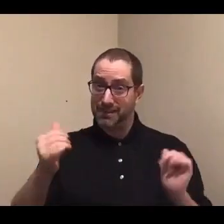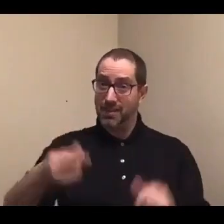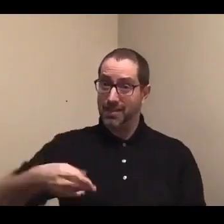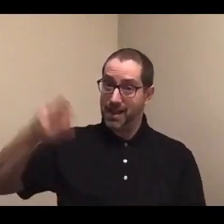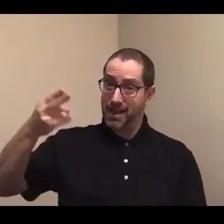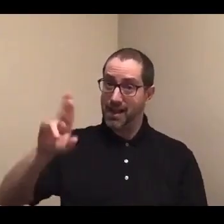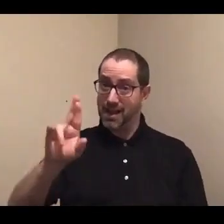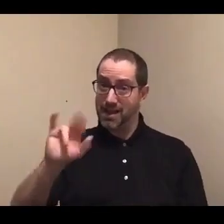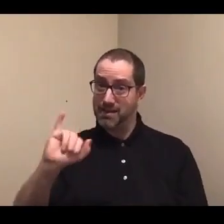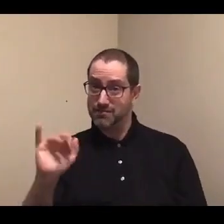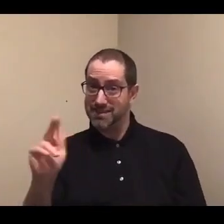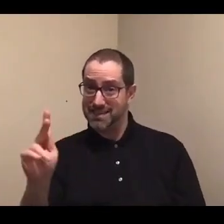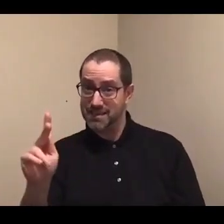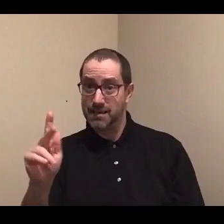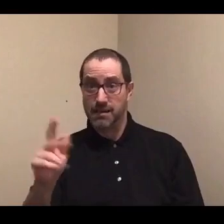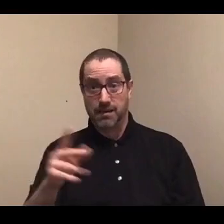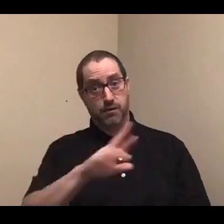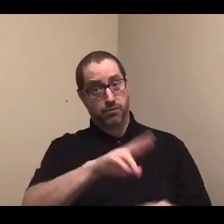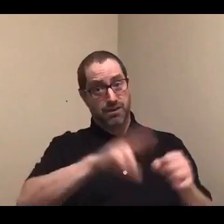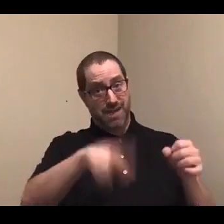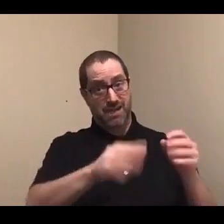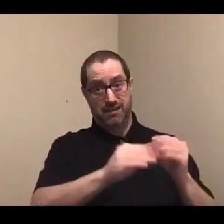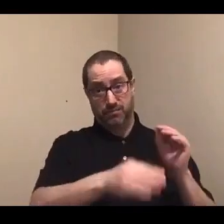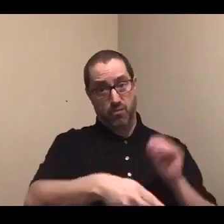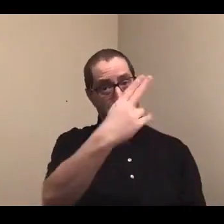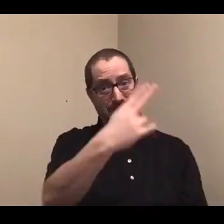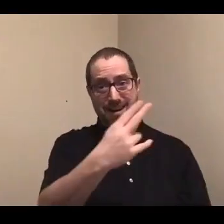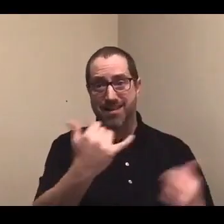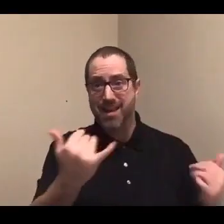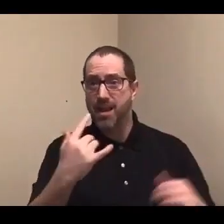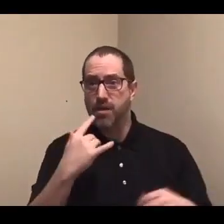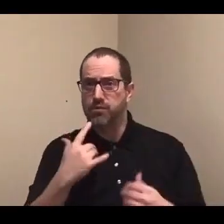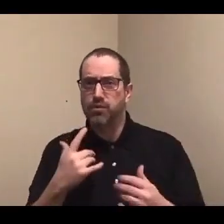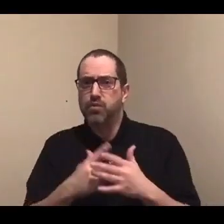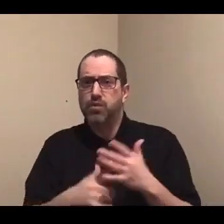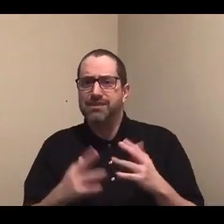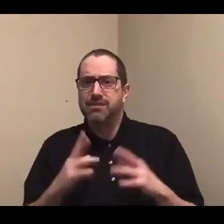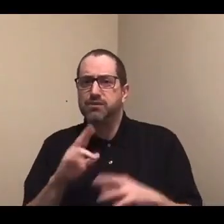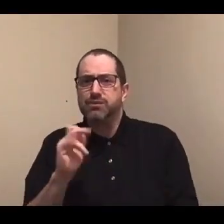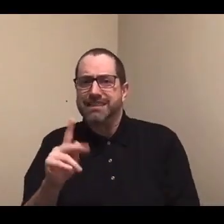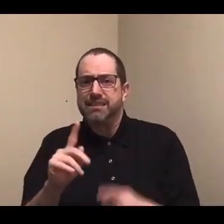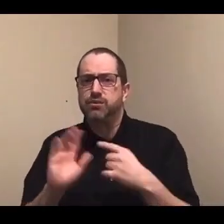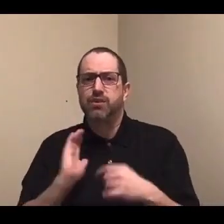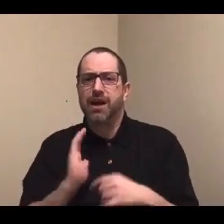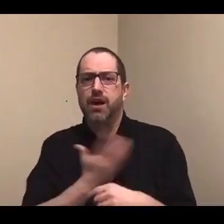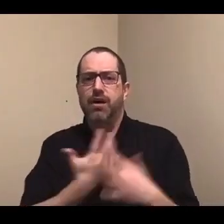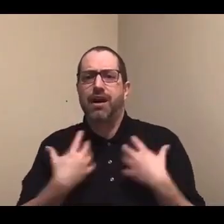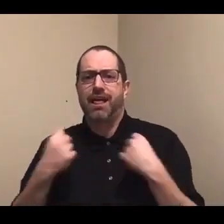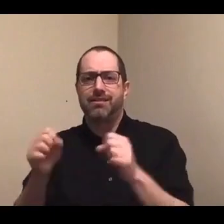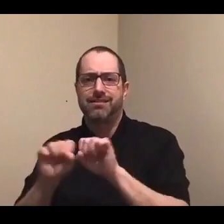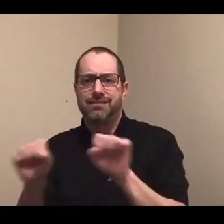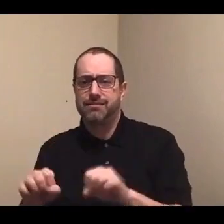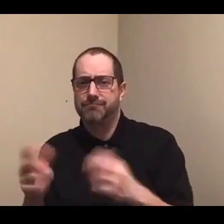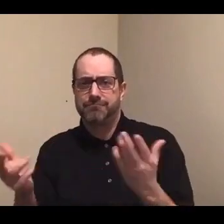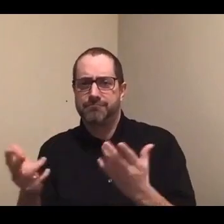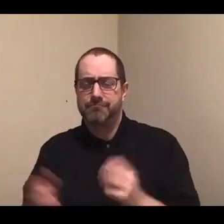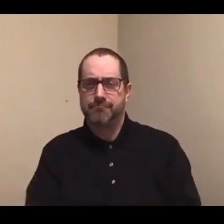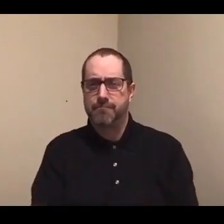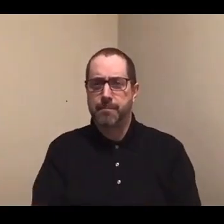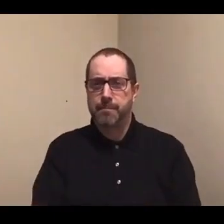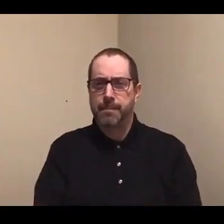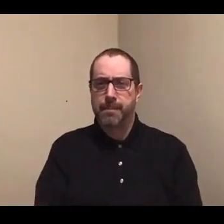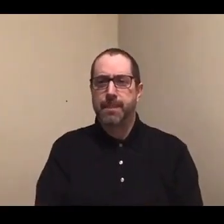higher in a place like Regina? What is the risk to the health system? I'll start, and Scott, maybe you want to follow up. Yeah, we have seen the